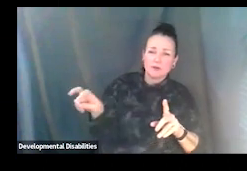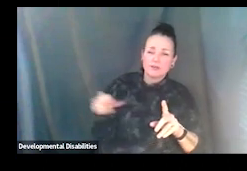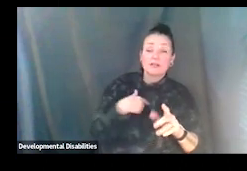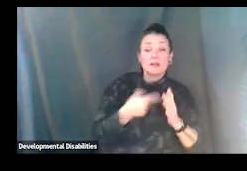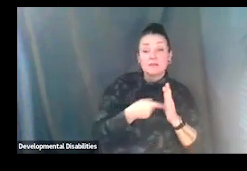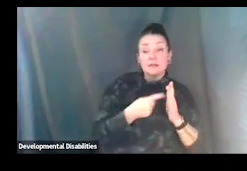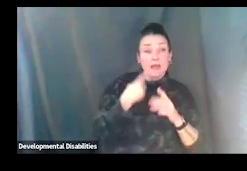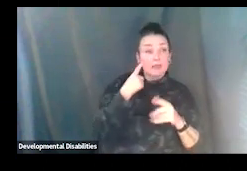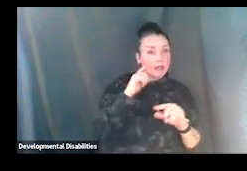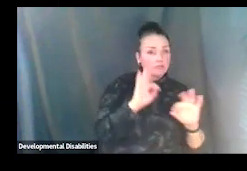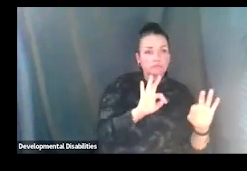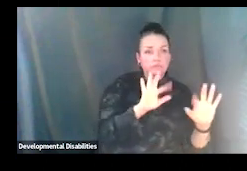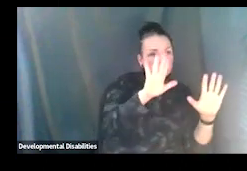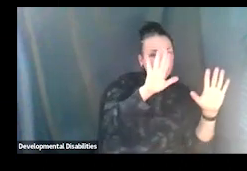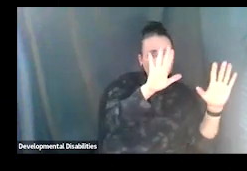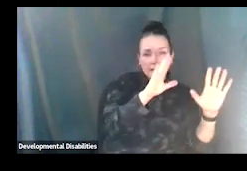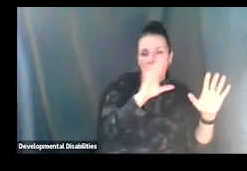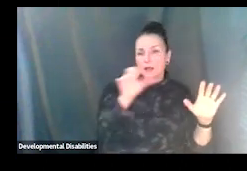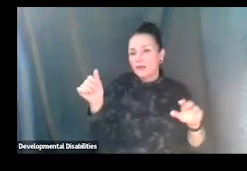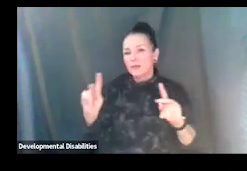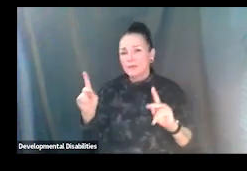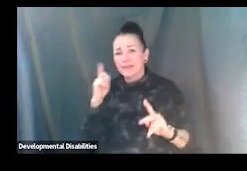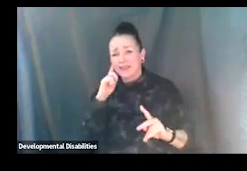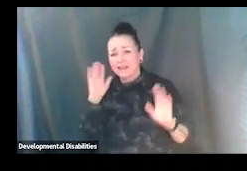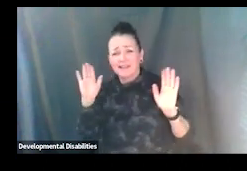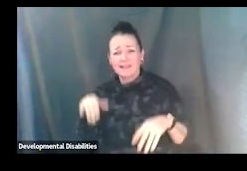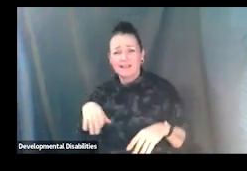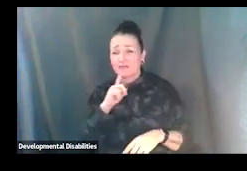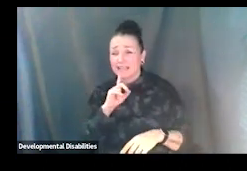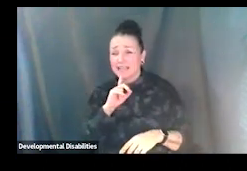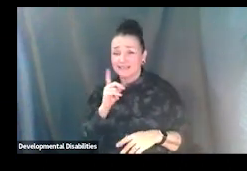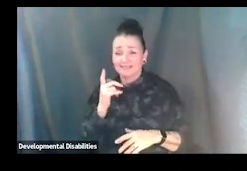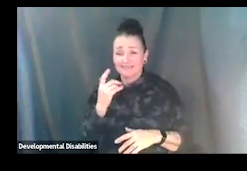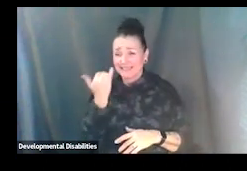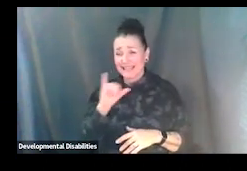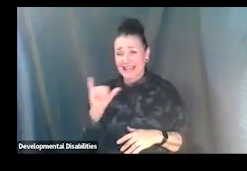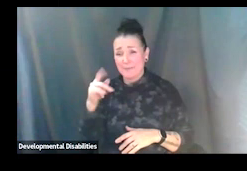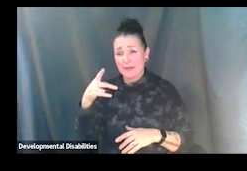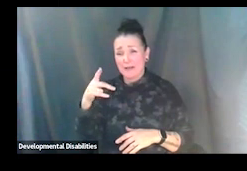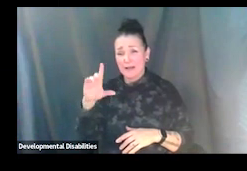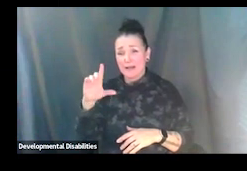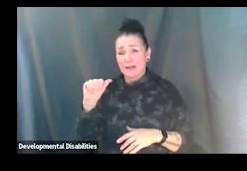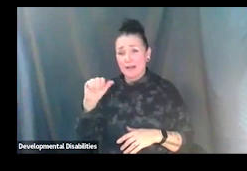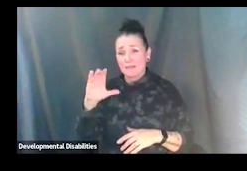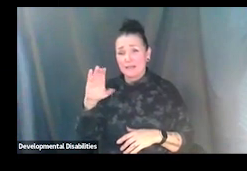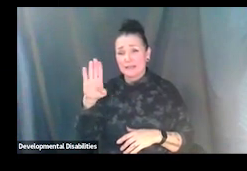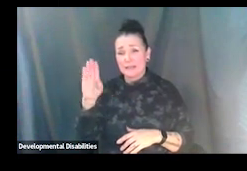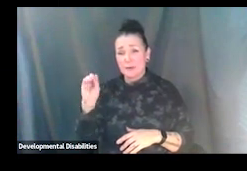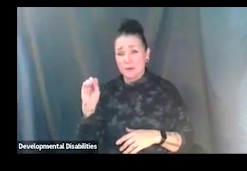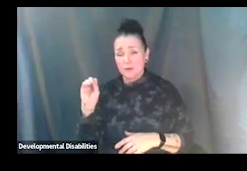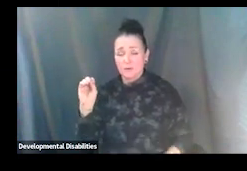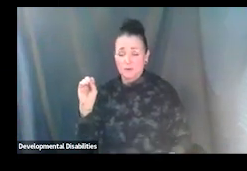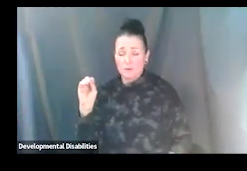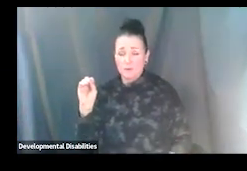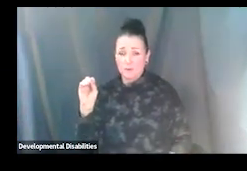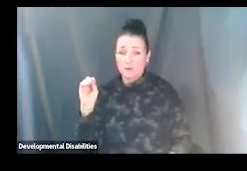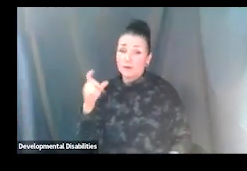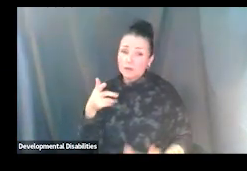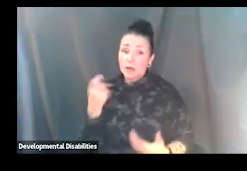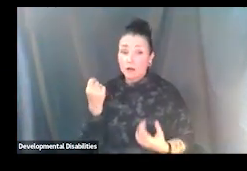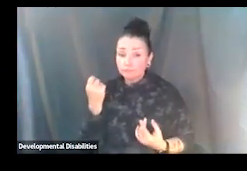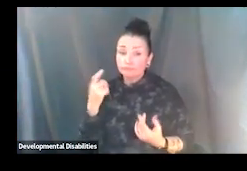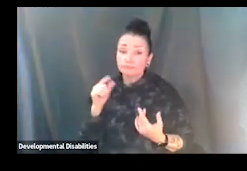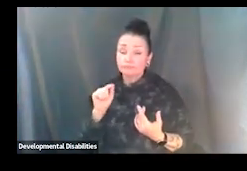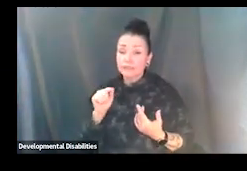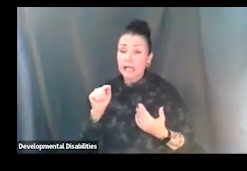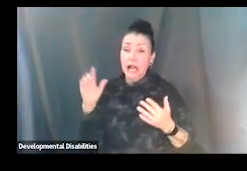effects than stimulants, which for some people may be a significant issue. It definitely doesn't worsen tics, and it can be given